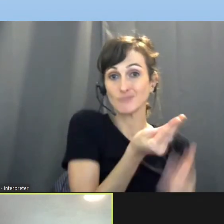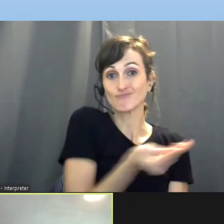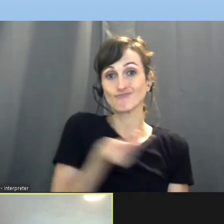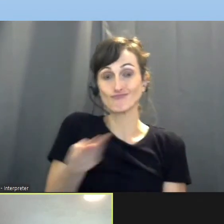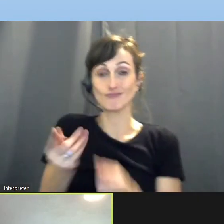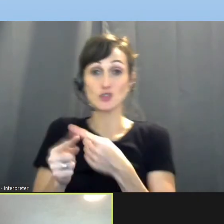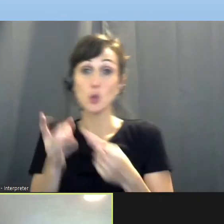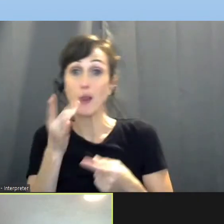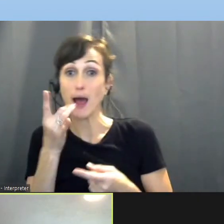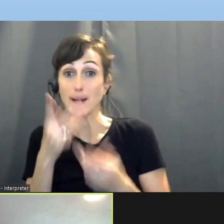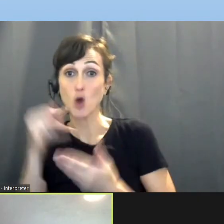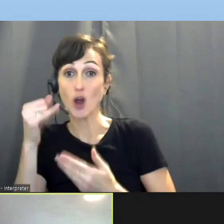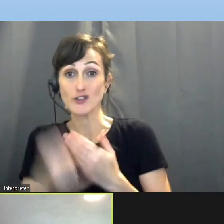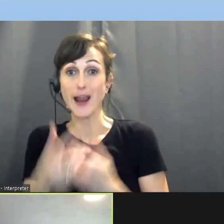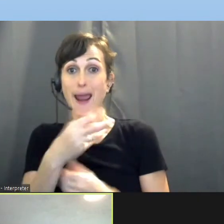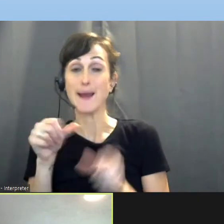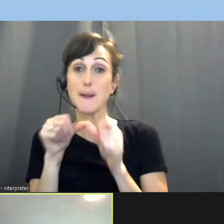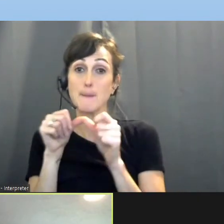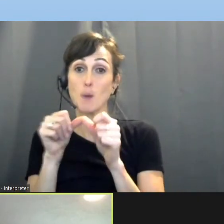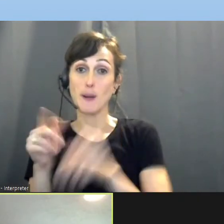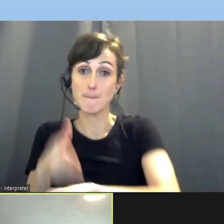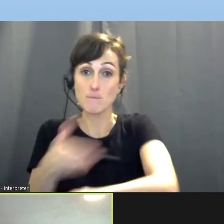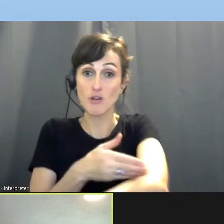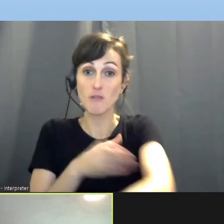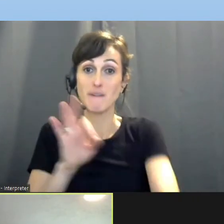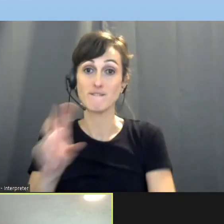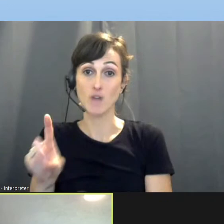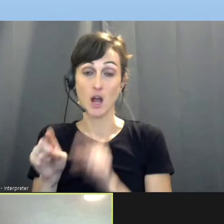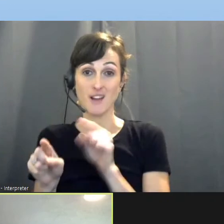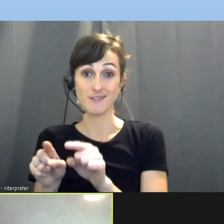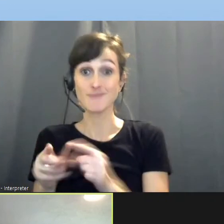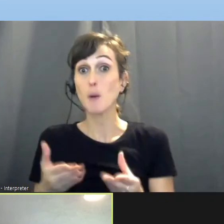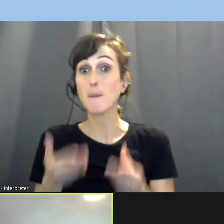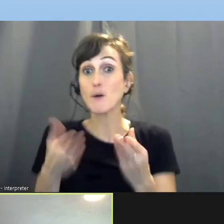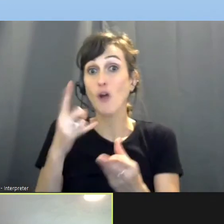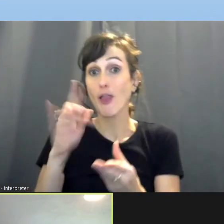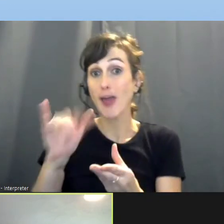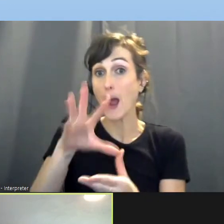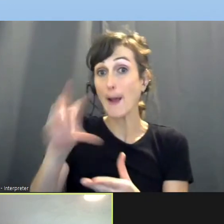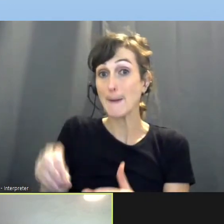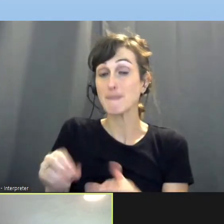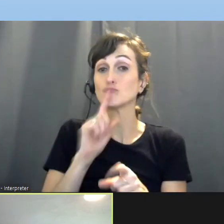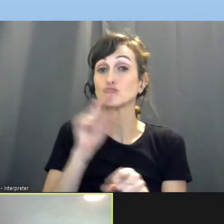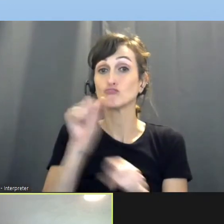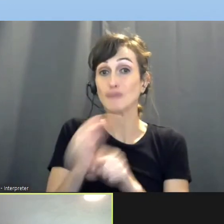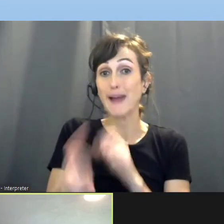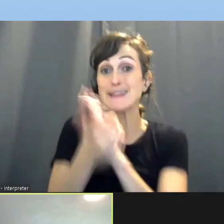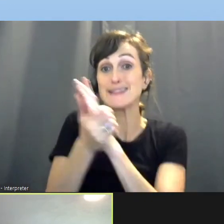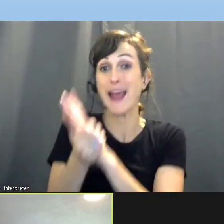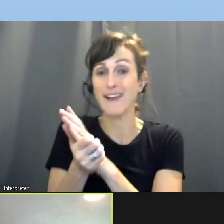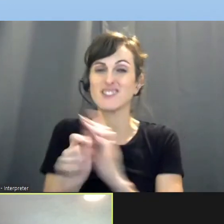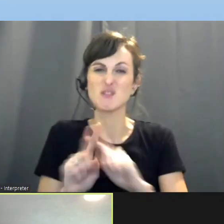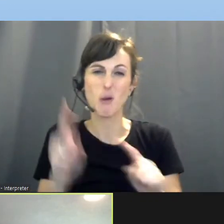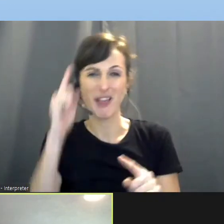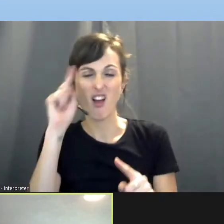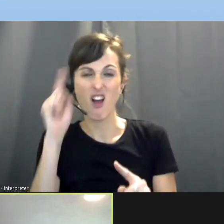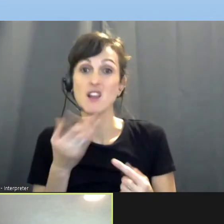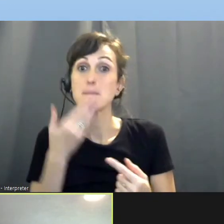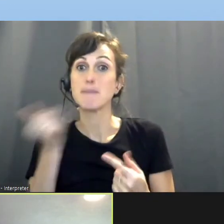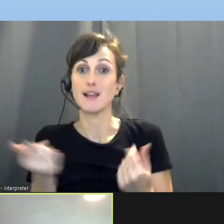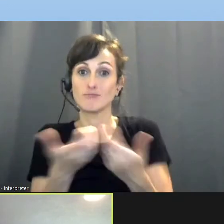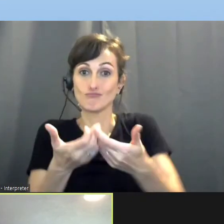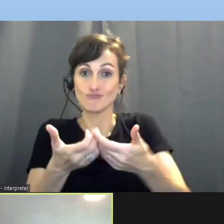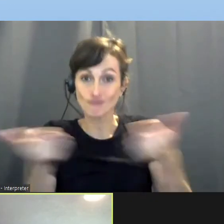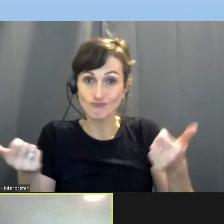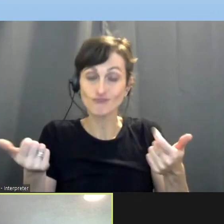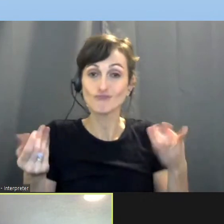fund. The proposal for this company was actually attached to that budget amendment, but we thought for good measure we would just separate it out and run it back